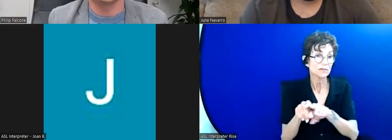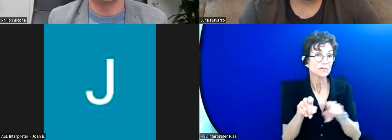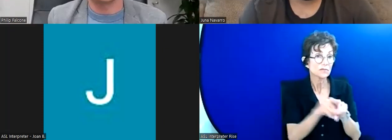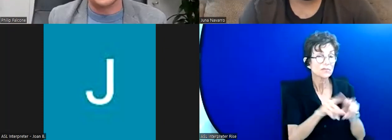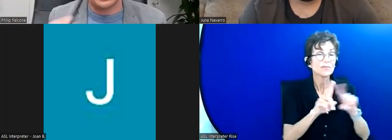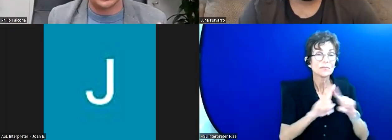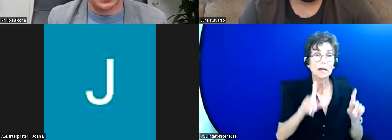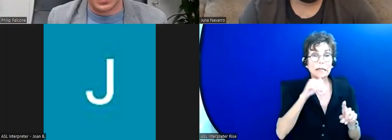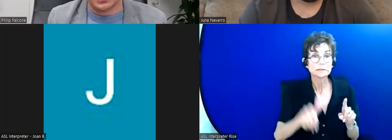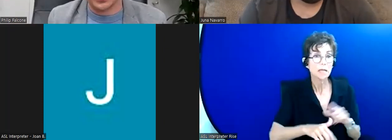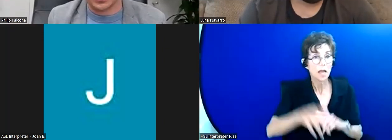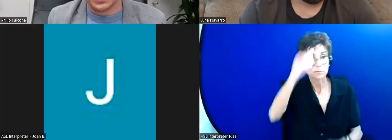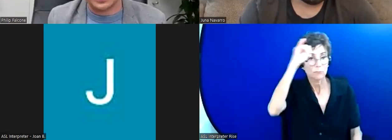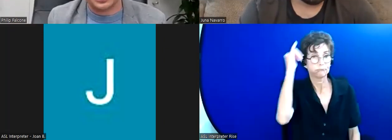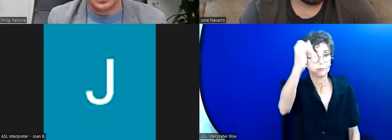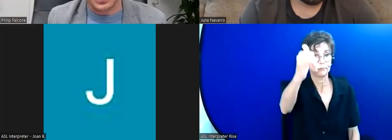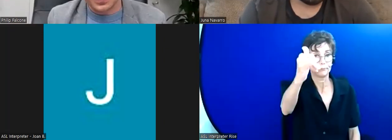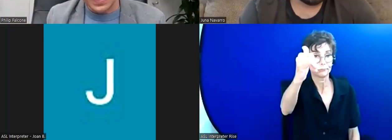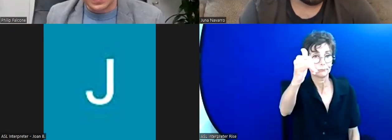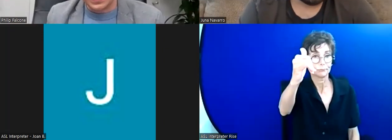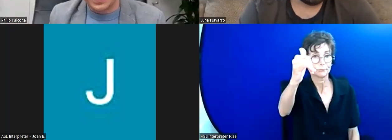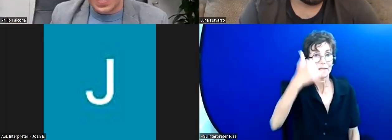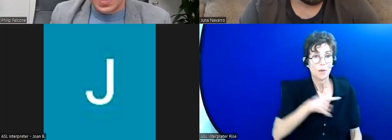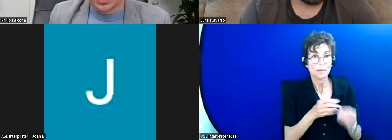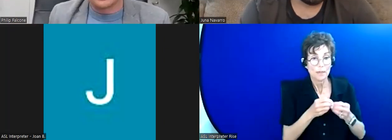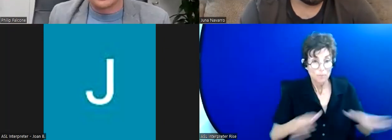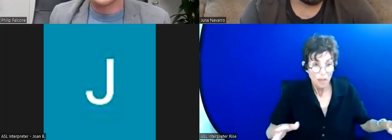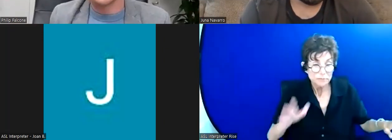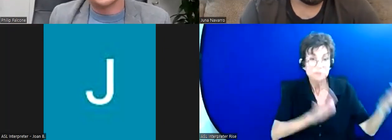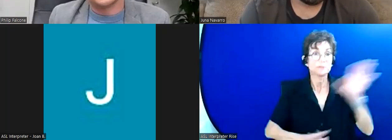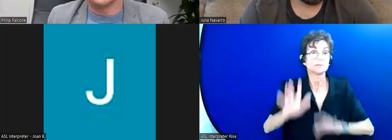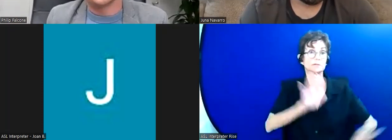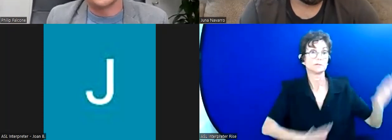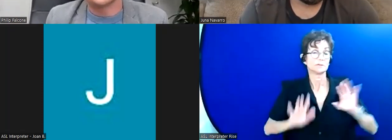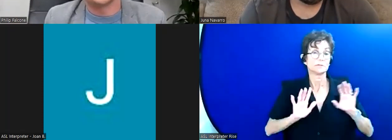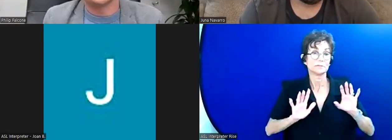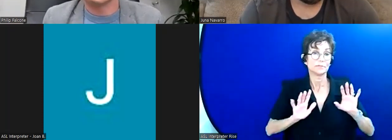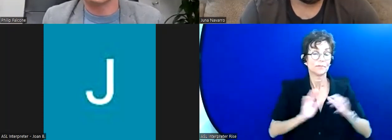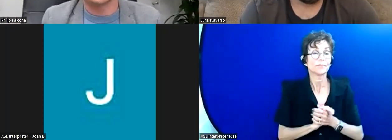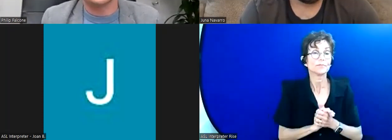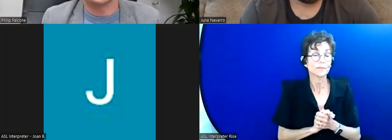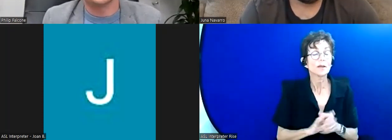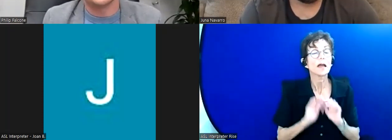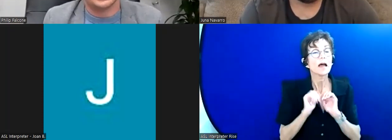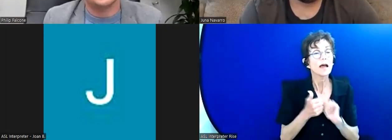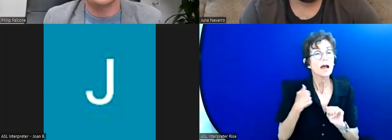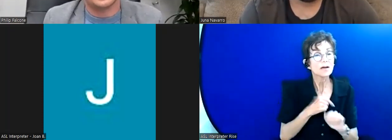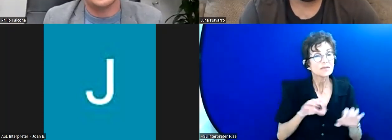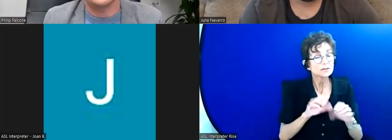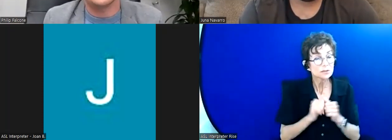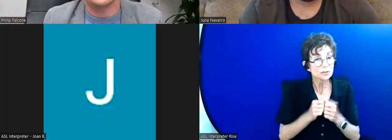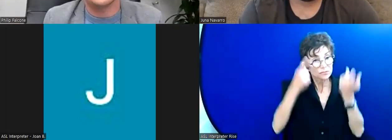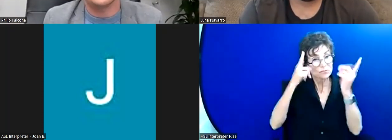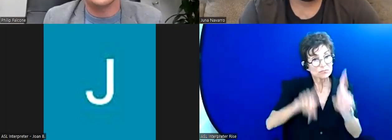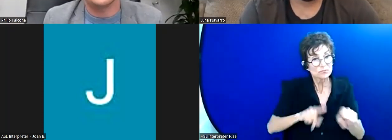all. So being able to move quickly. The way we do agreements and permits in our city is we have